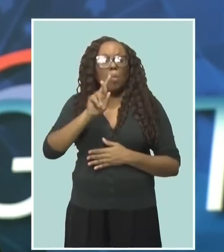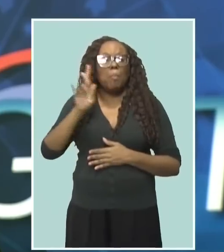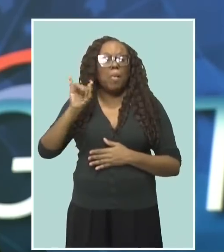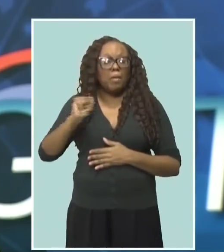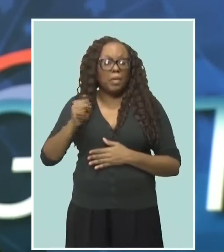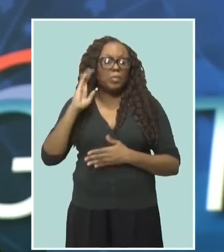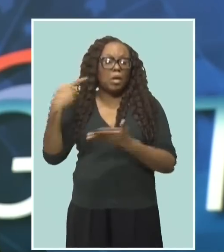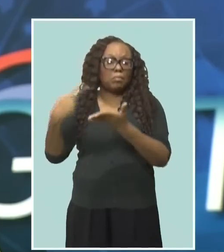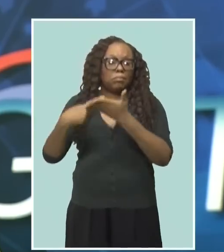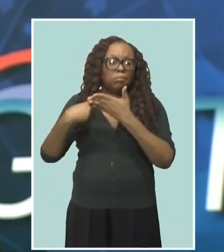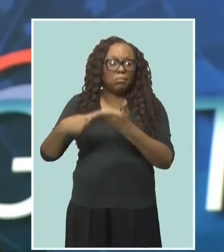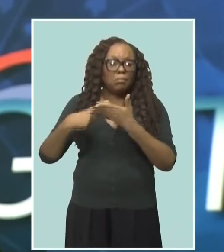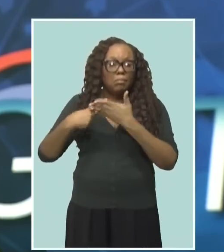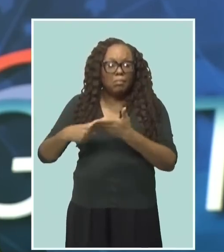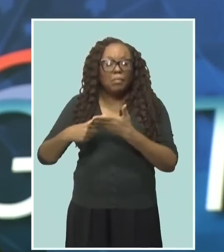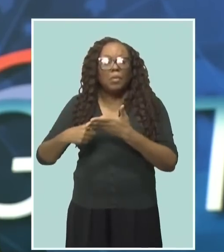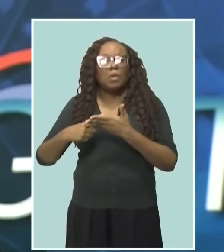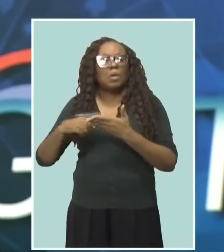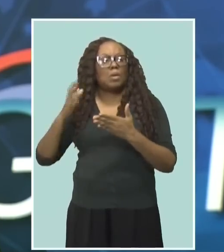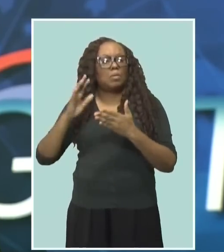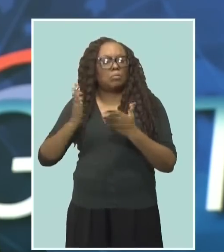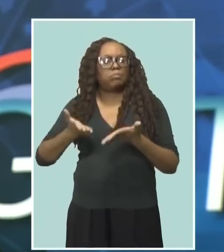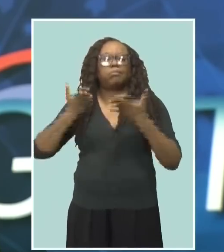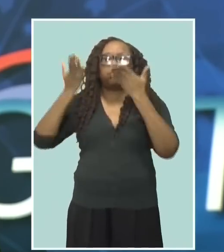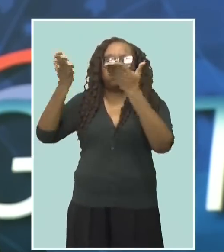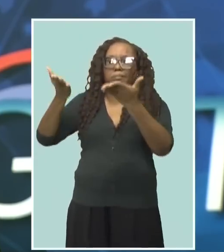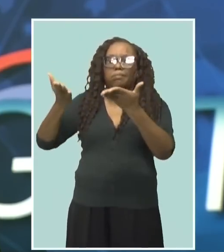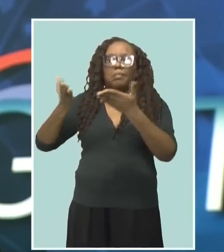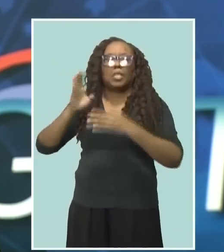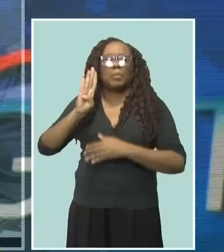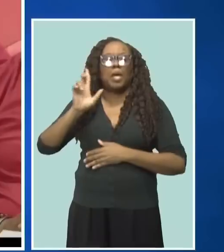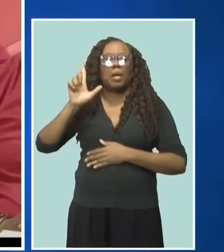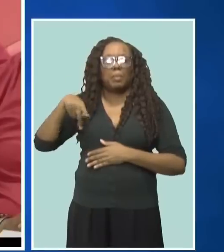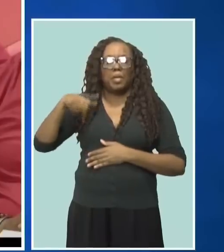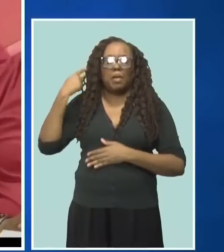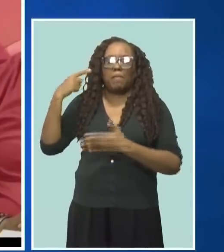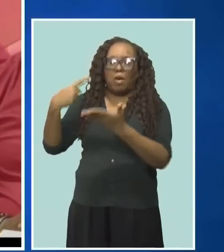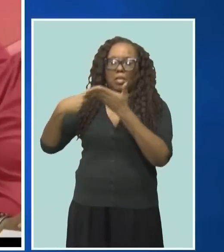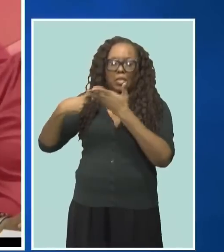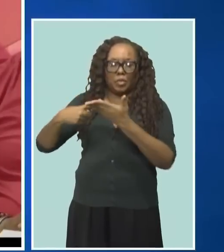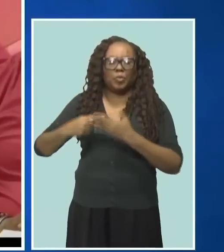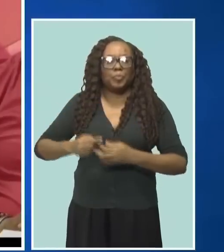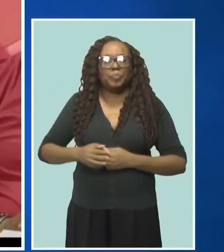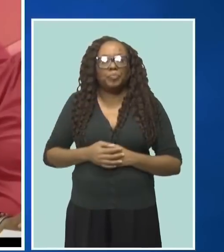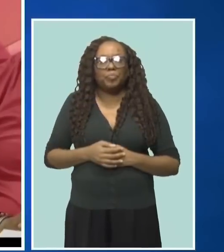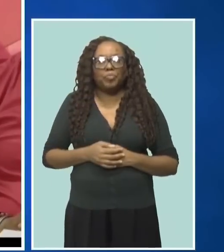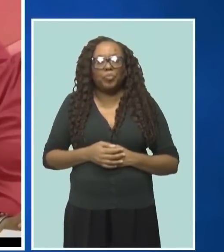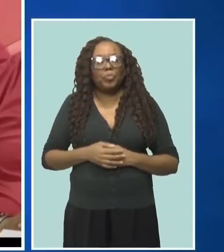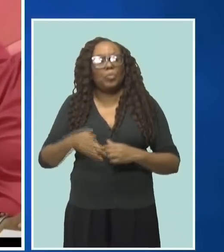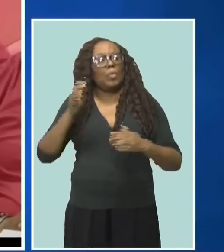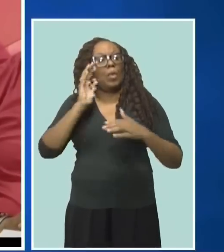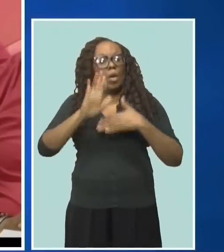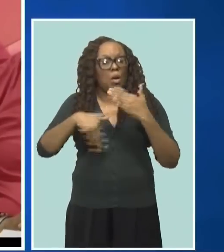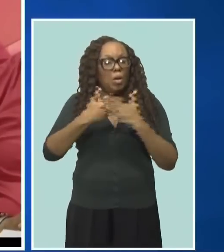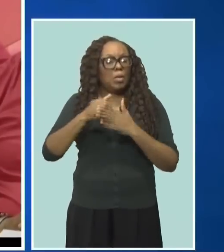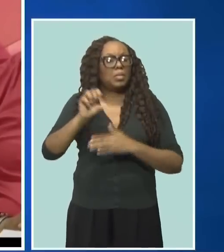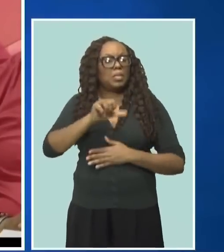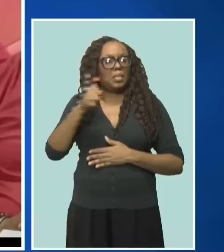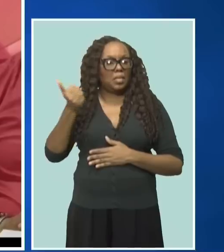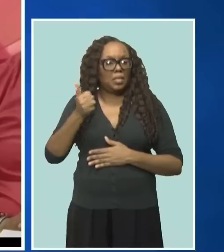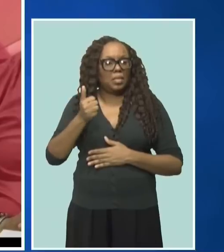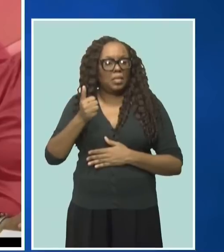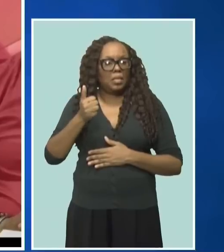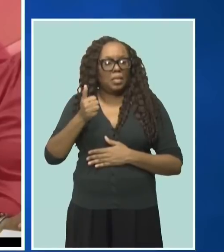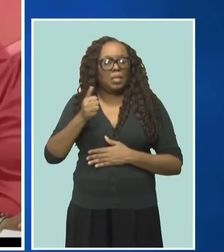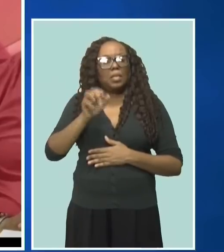debate on resolutions submitted by the party branches. The constituency branches have submitted